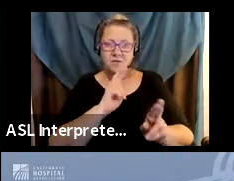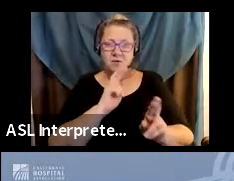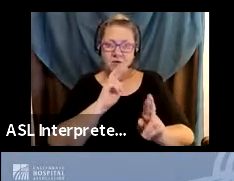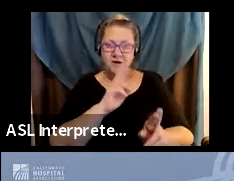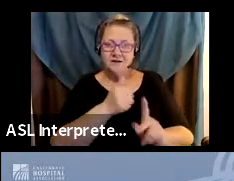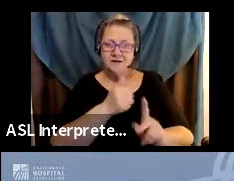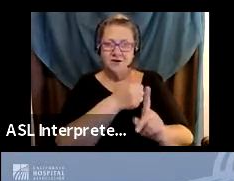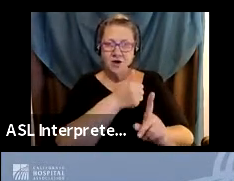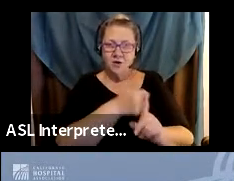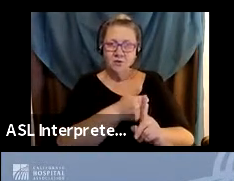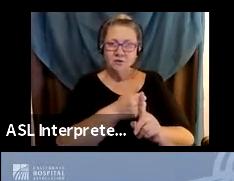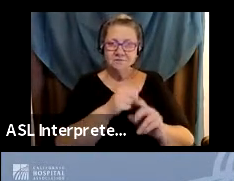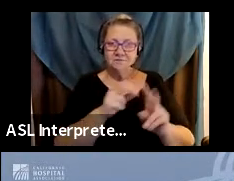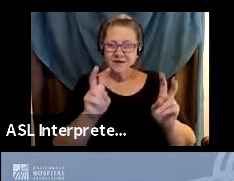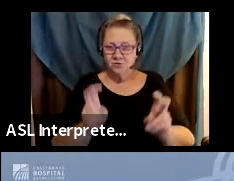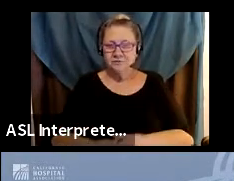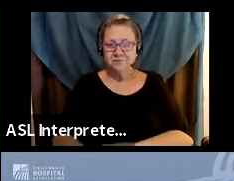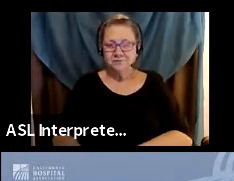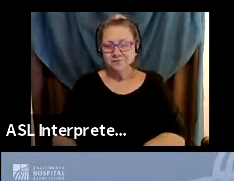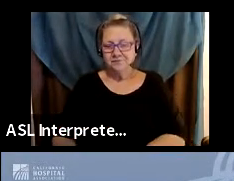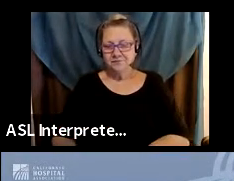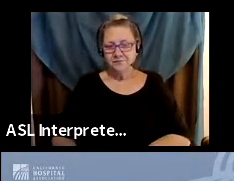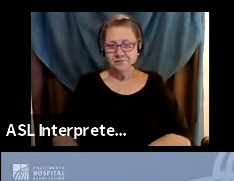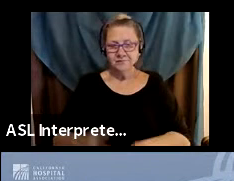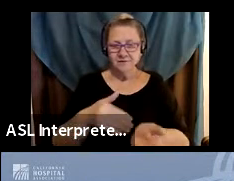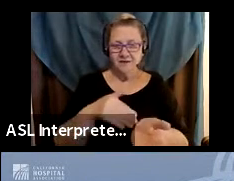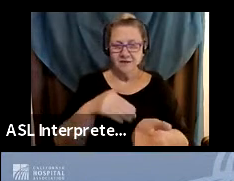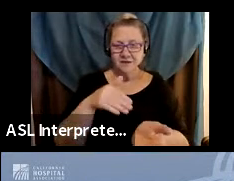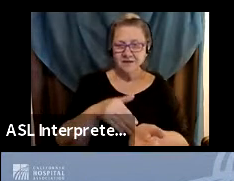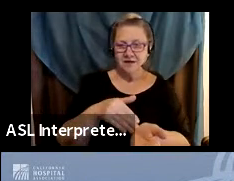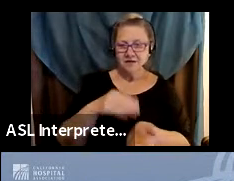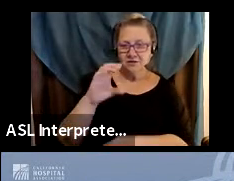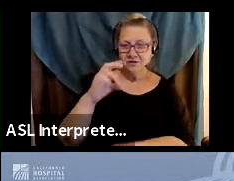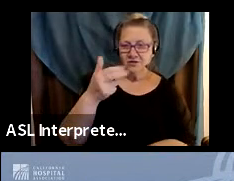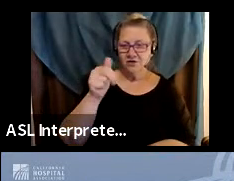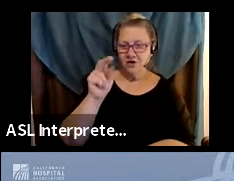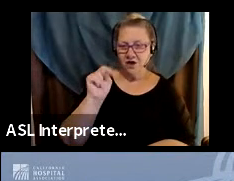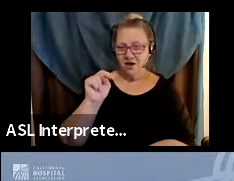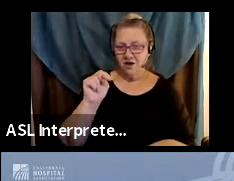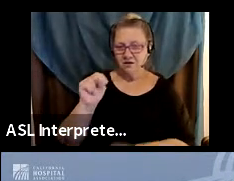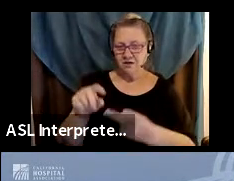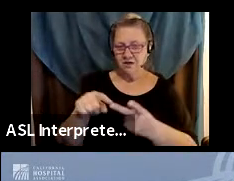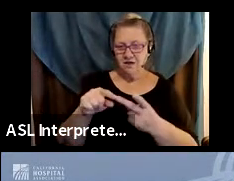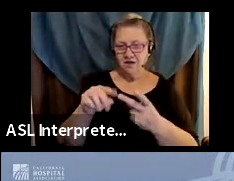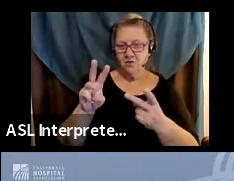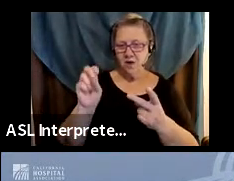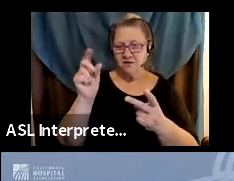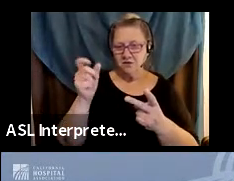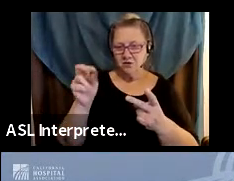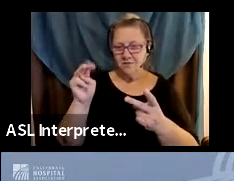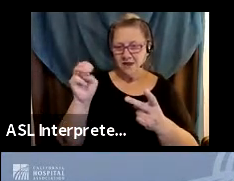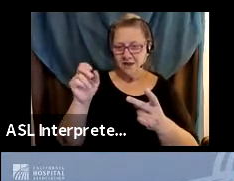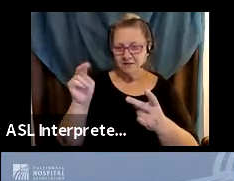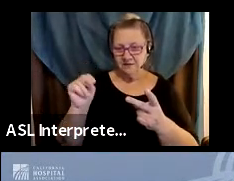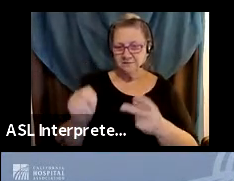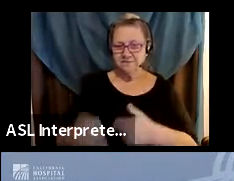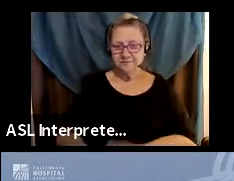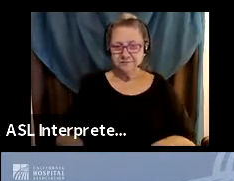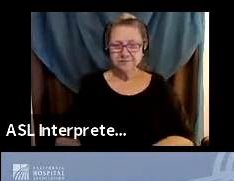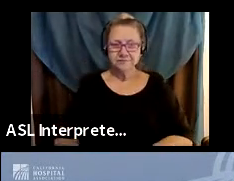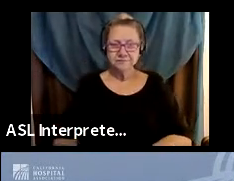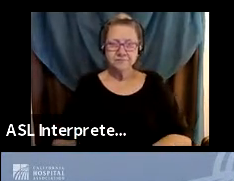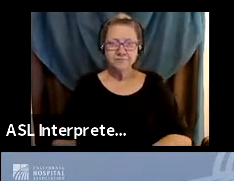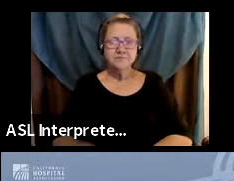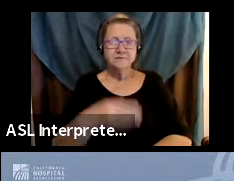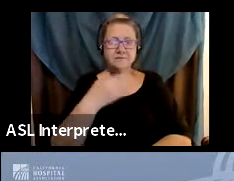Thank you, Anthony. Let's go on to Dr. Tan and then to Dr. Wasserman. Don't forget to introduce yourself.